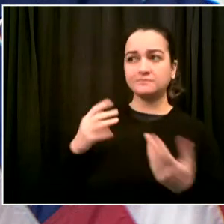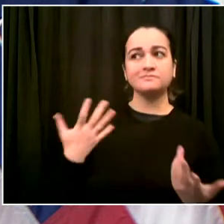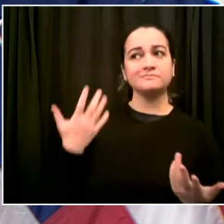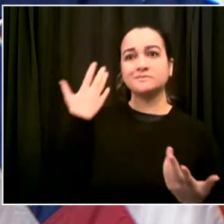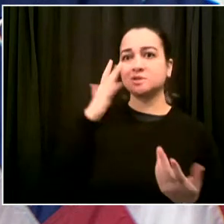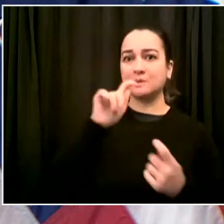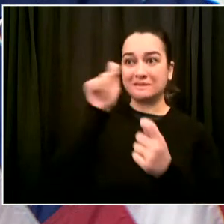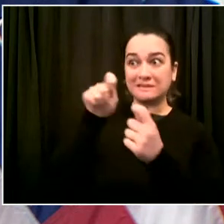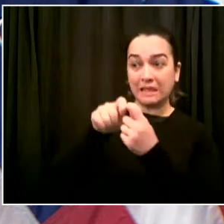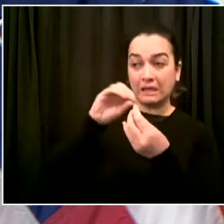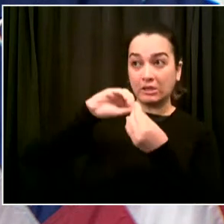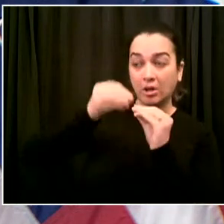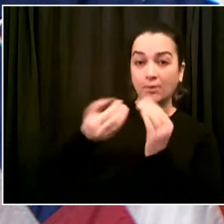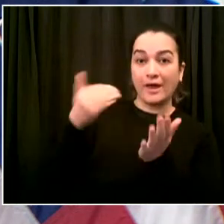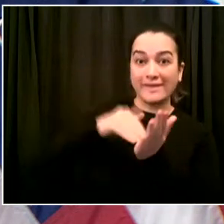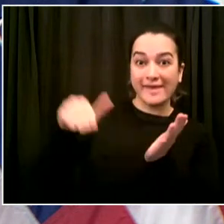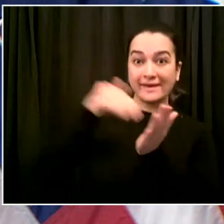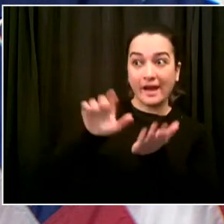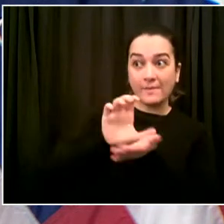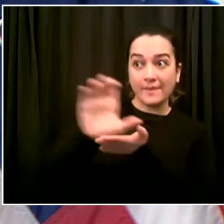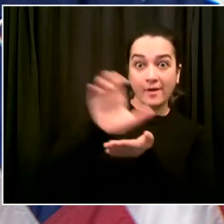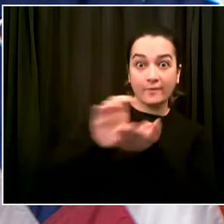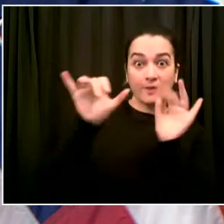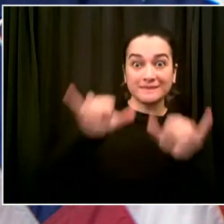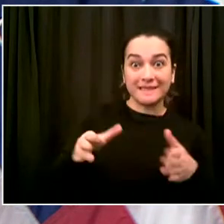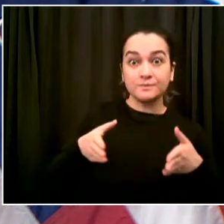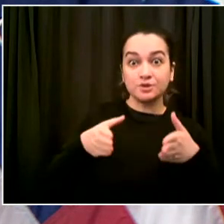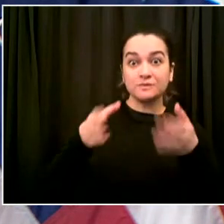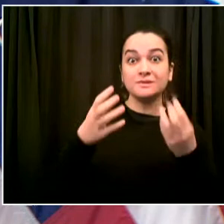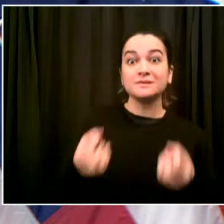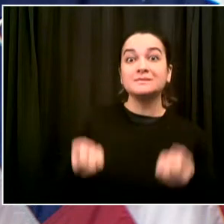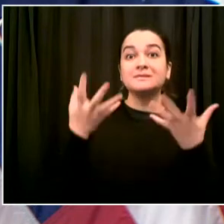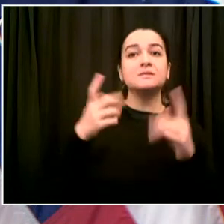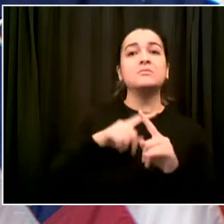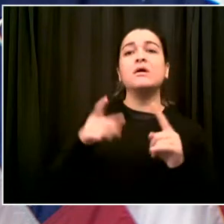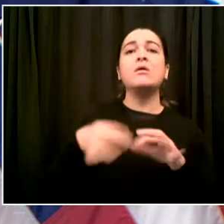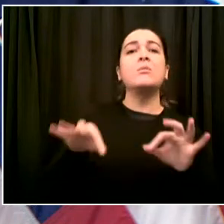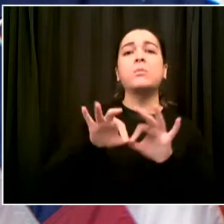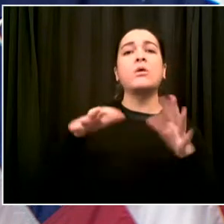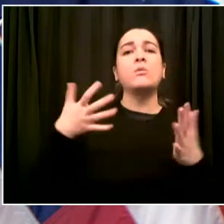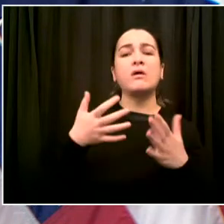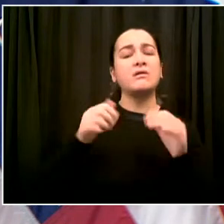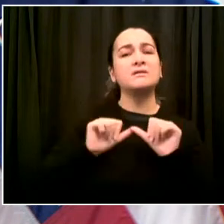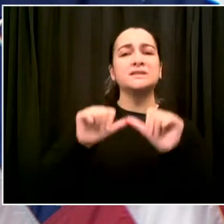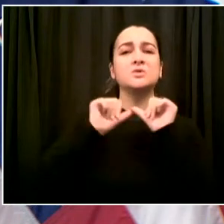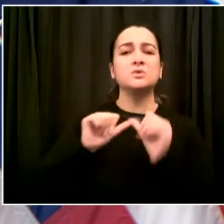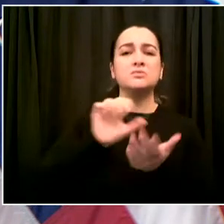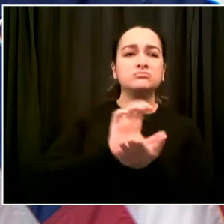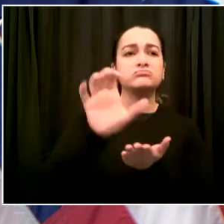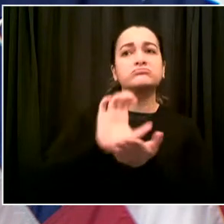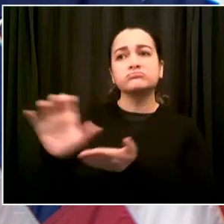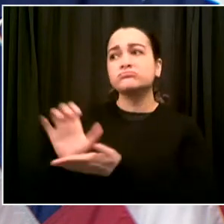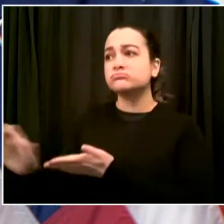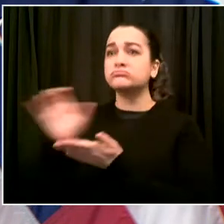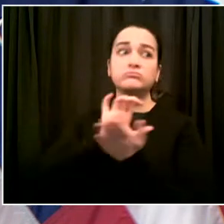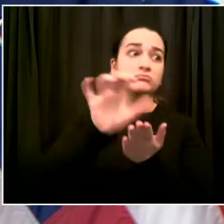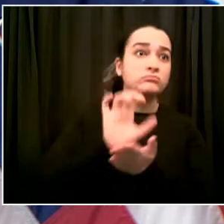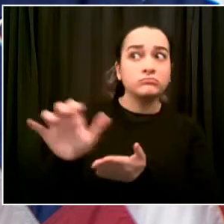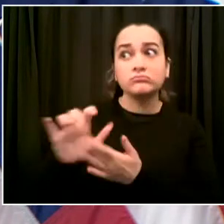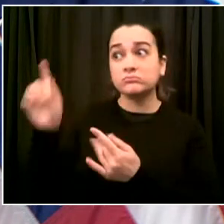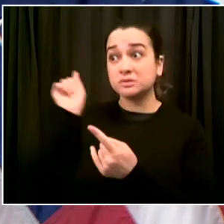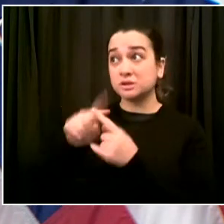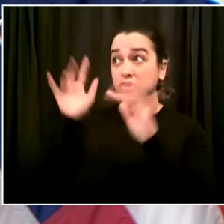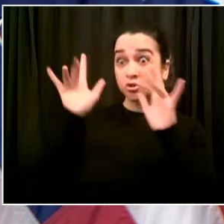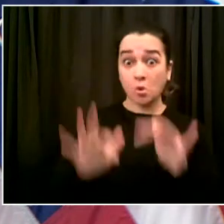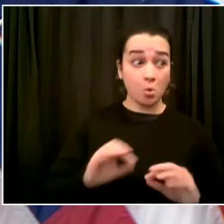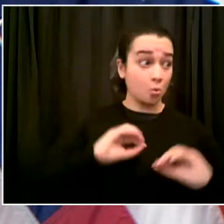until we get it blacktop. That's what we're going to do, and we're going to keep coming back because we also are expecting cold temperatures for at least